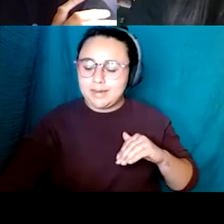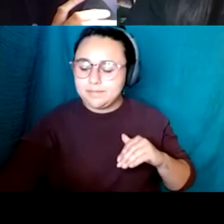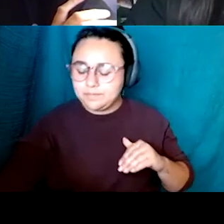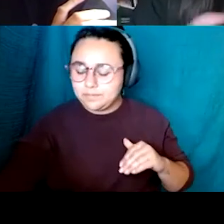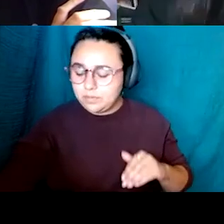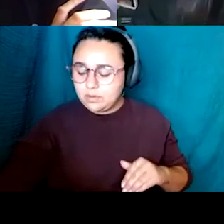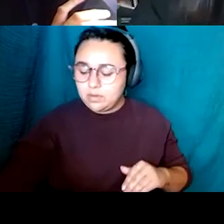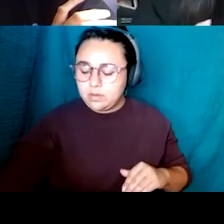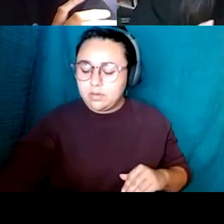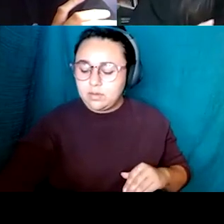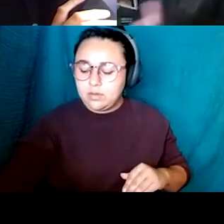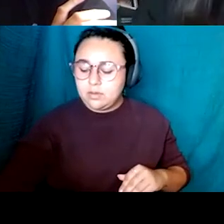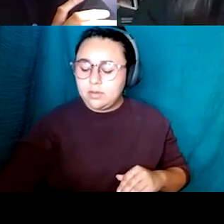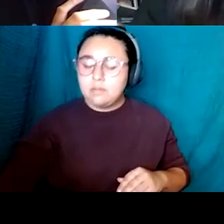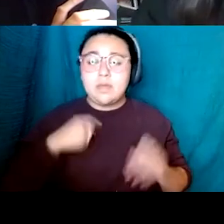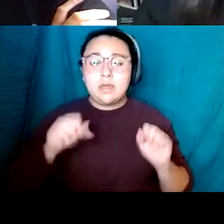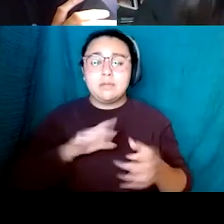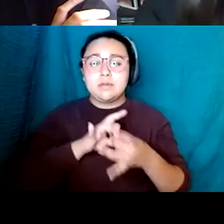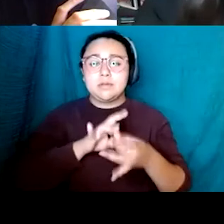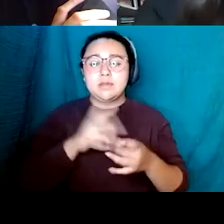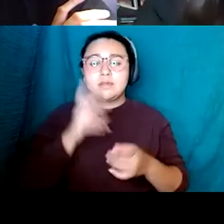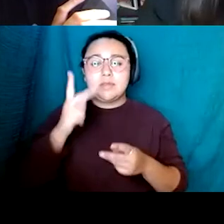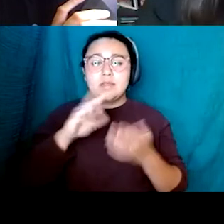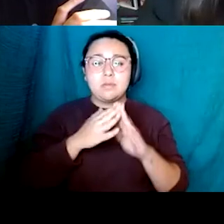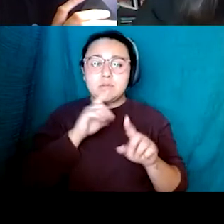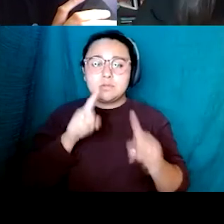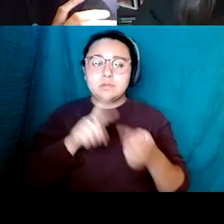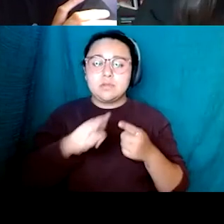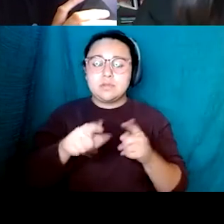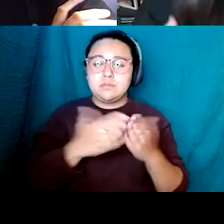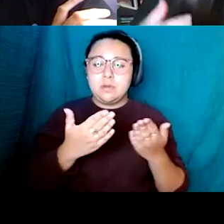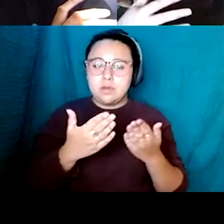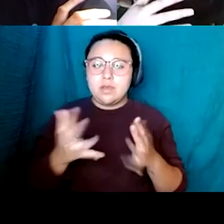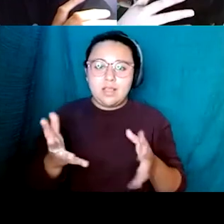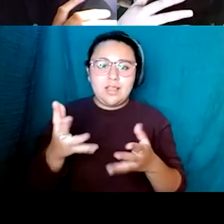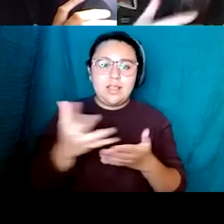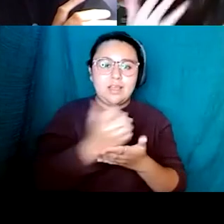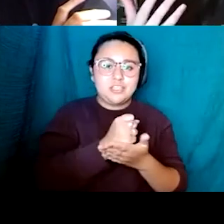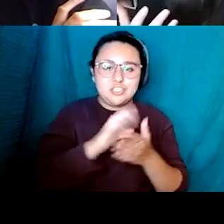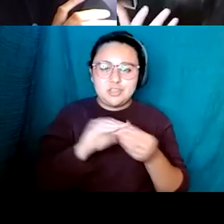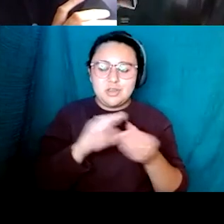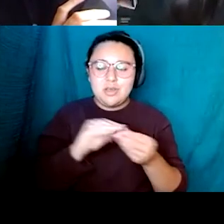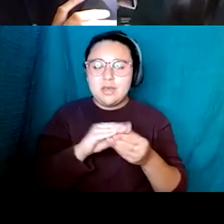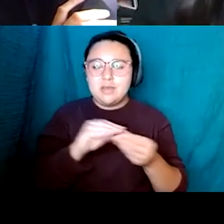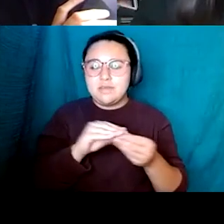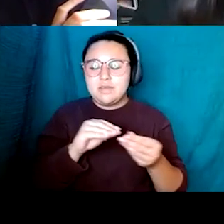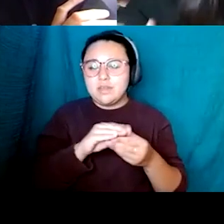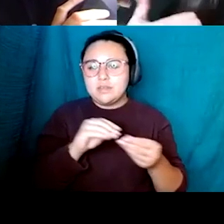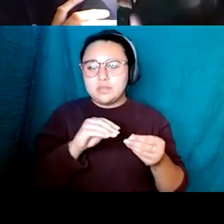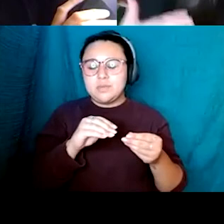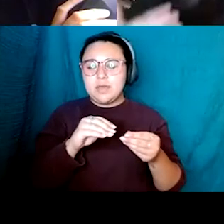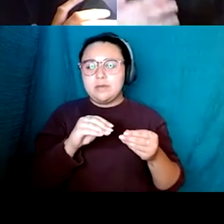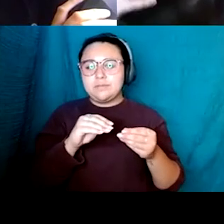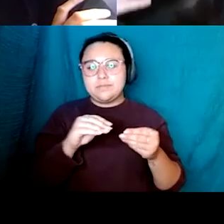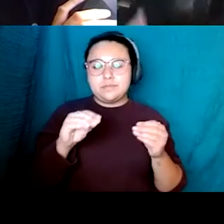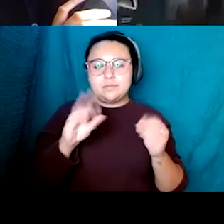being able to connect and see the community that's responding to this anthology is really what's putting a smile back on my face and